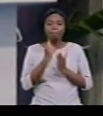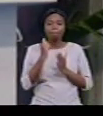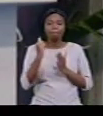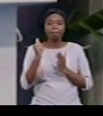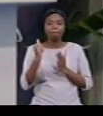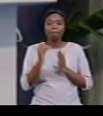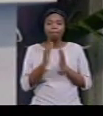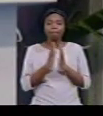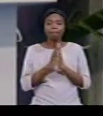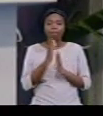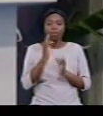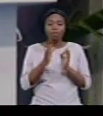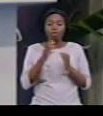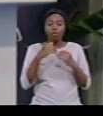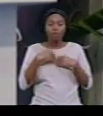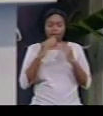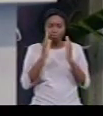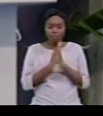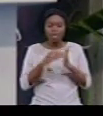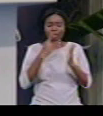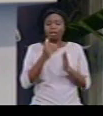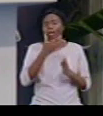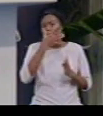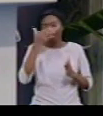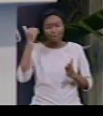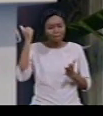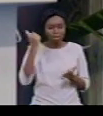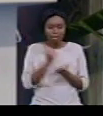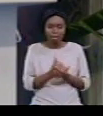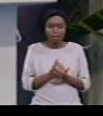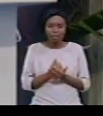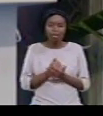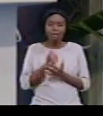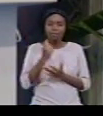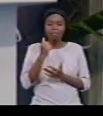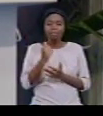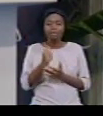If you have prayed, say a better amen this evening.